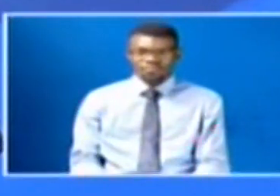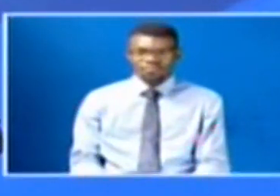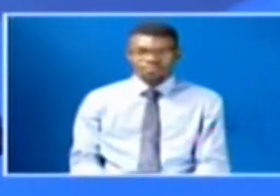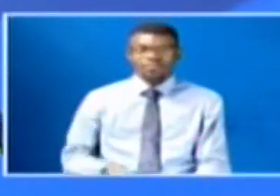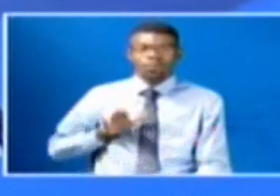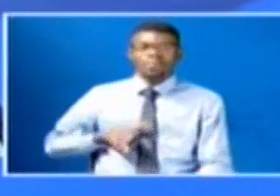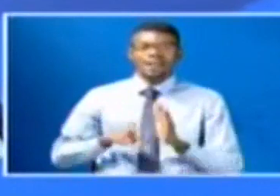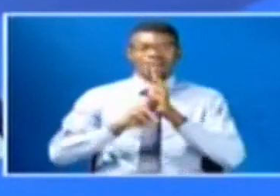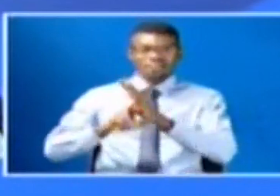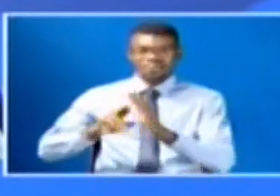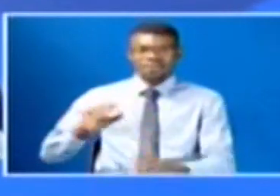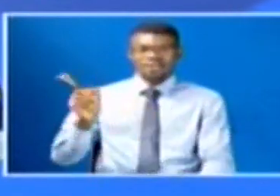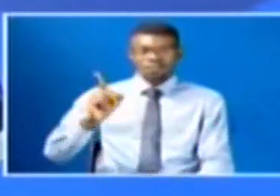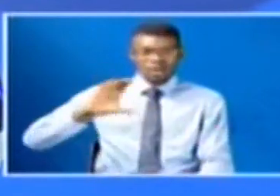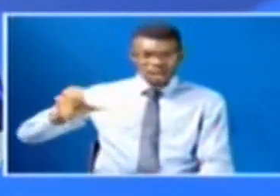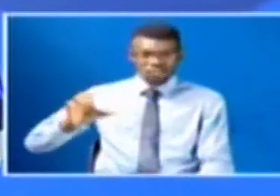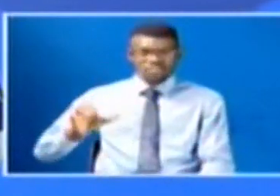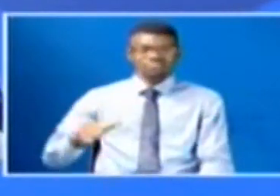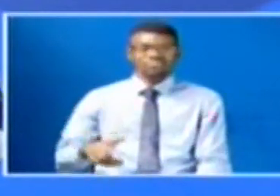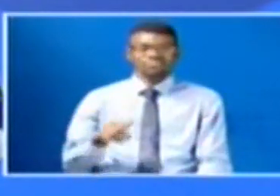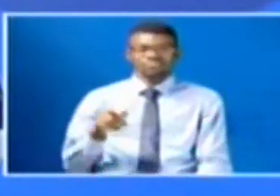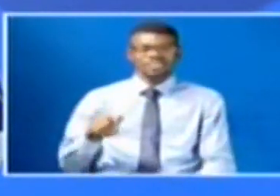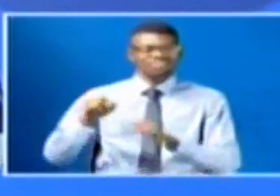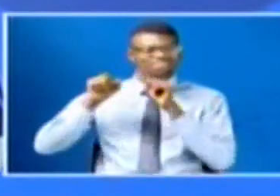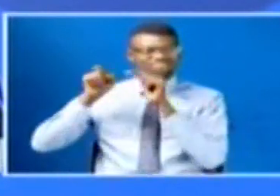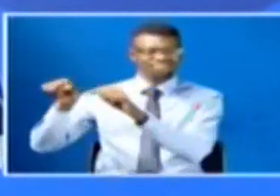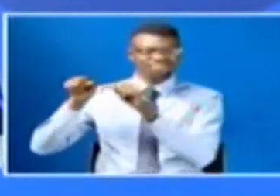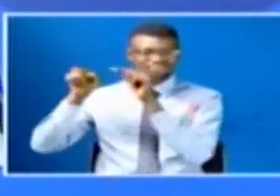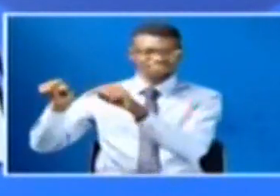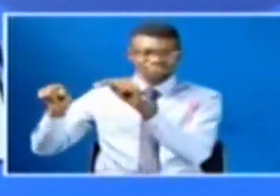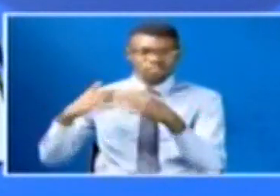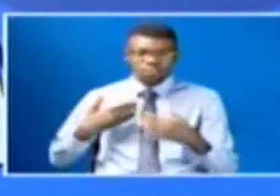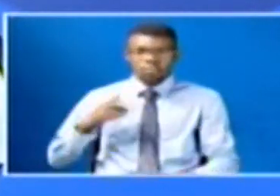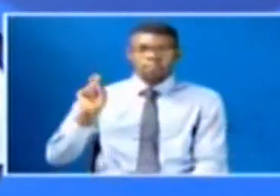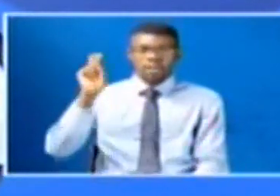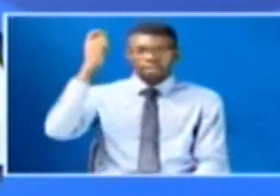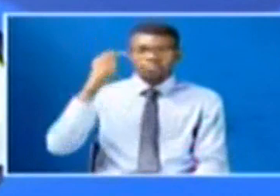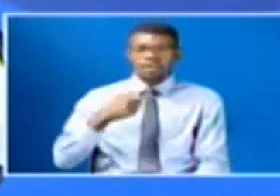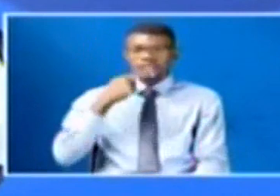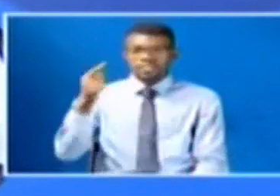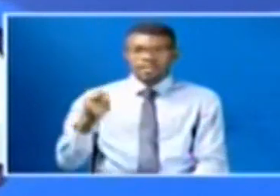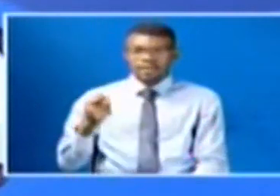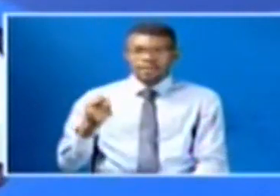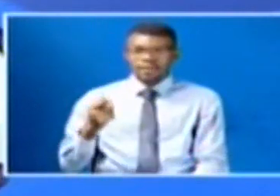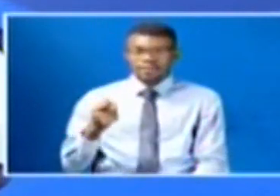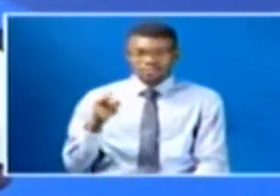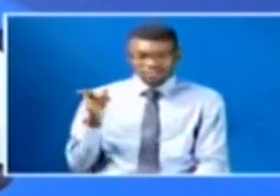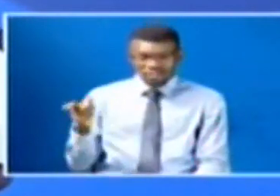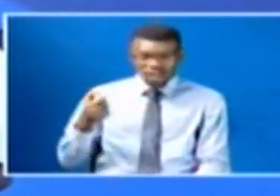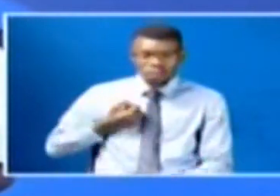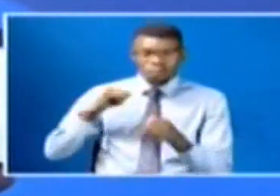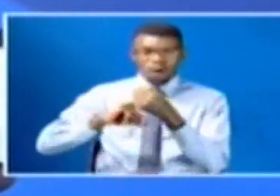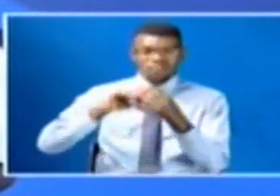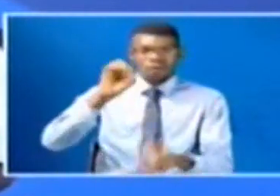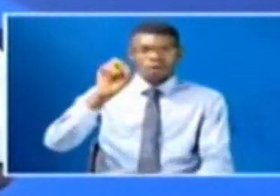Mwakilishi wa kike wa kaunti ya Nairobi, Esther Passaris, amekemea vikali kauli ya baadhi ya Wakenya ambao wanasema ni sharti mjane wa marehemu